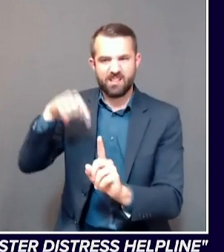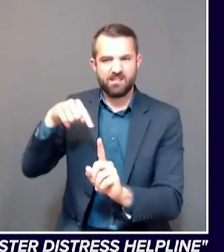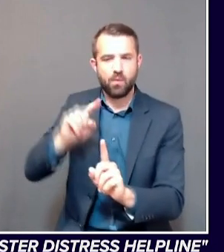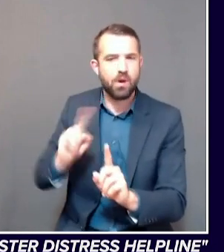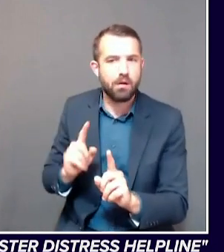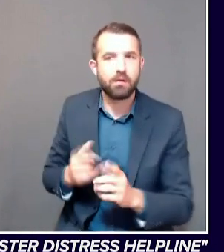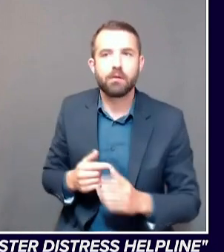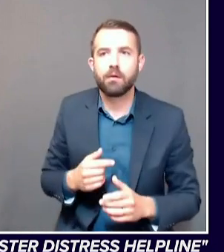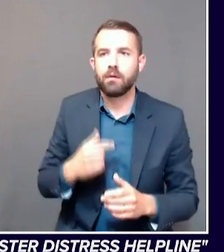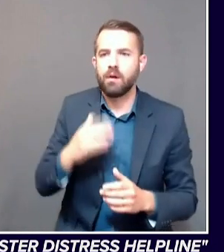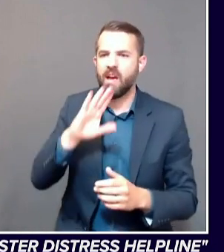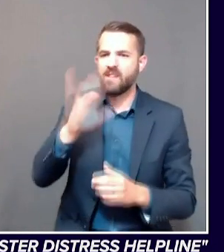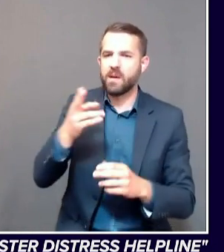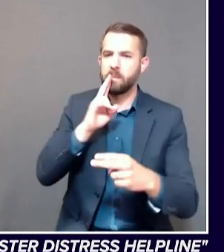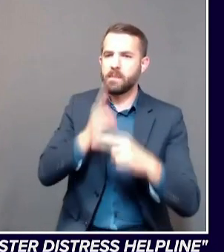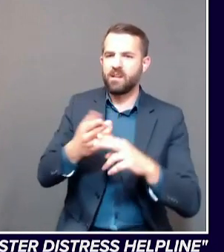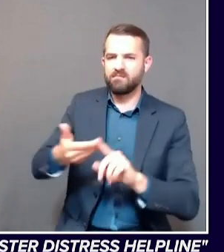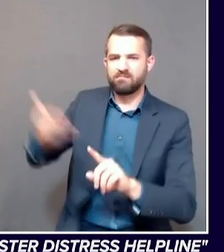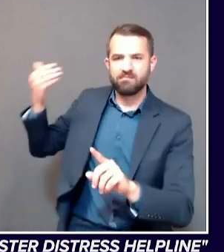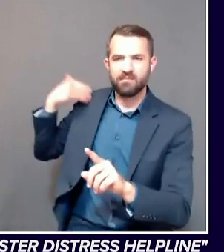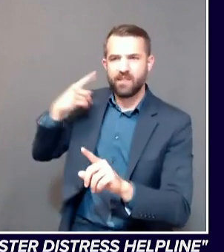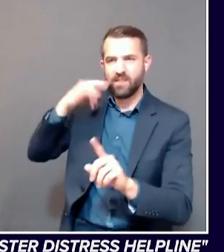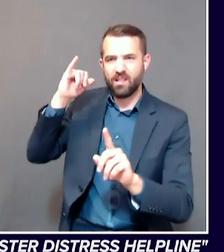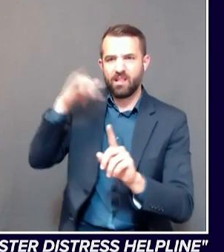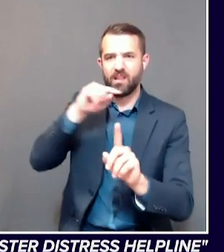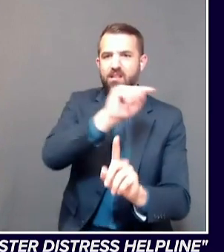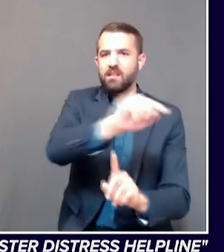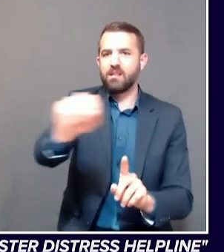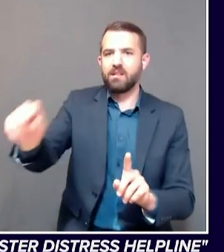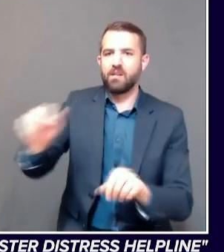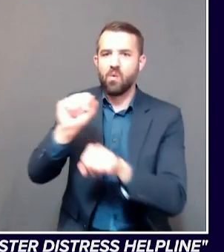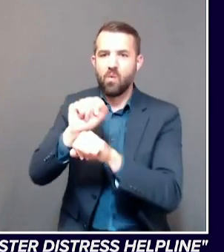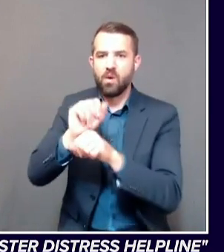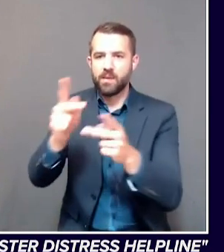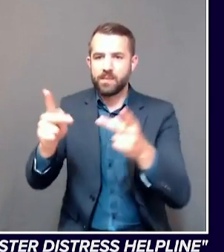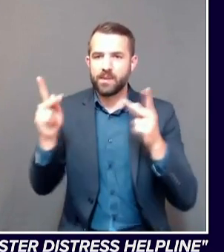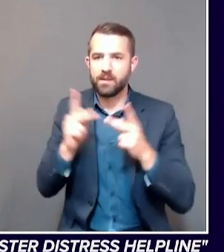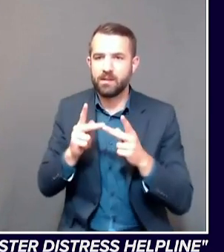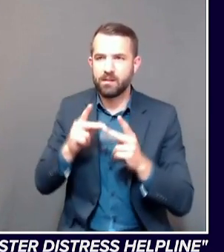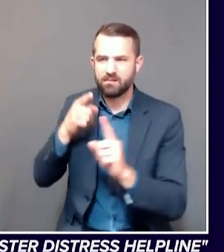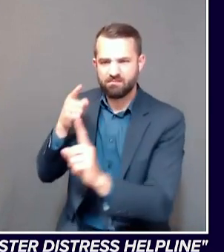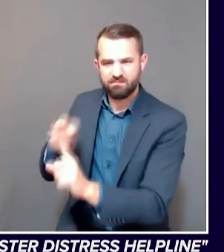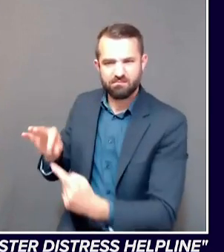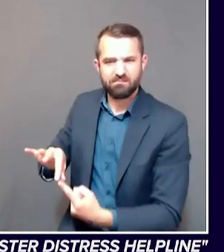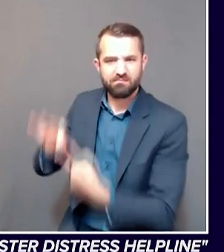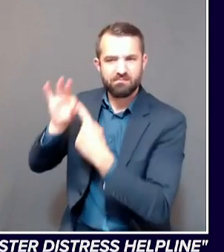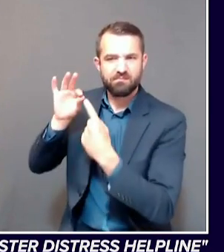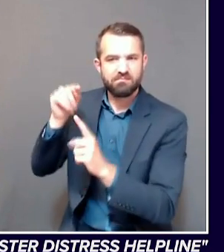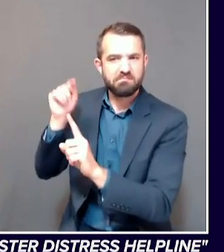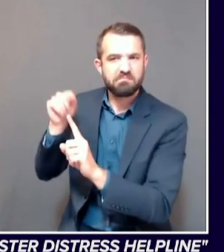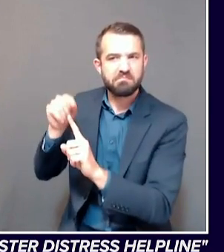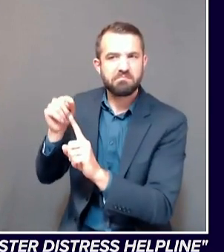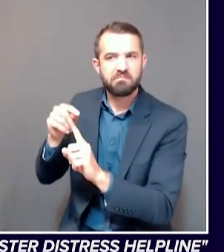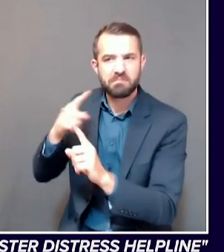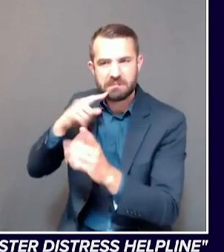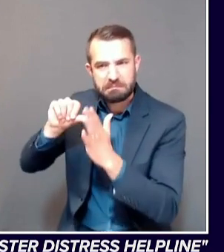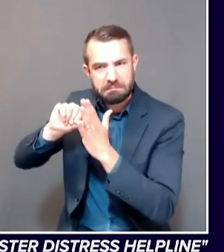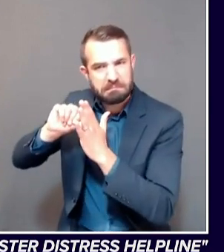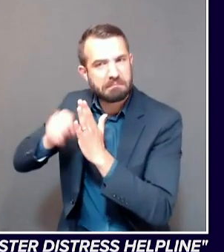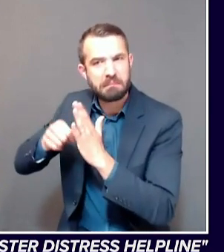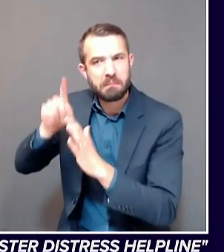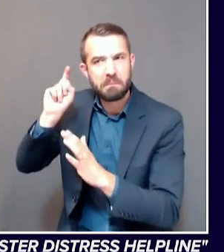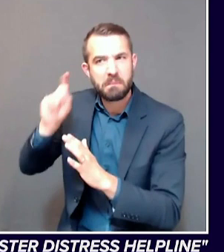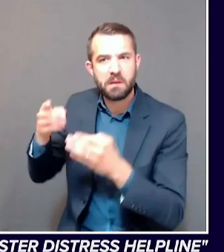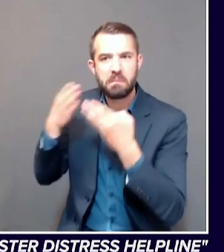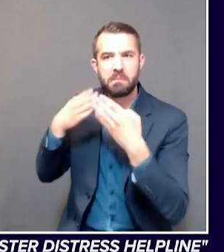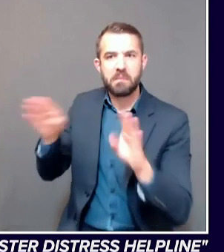that before in a workplace setting. Is there something going on there that's concerning that you would highlight that, or is that just sort of a